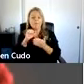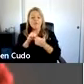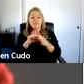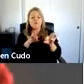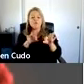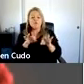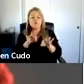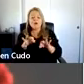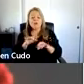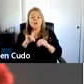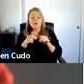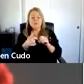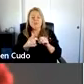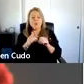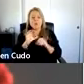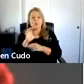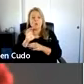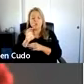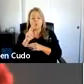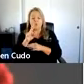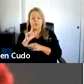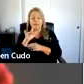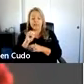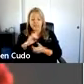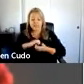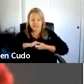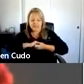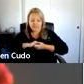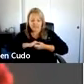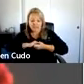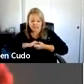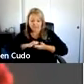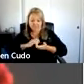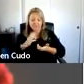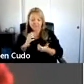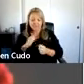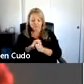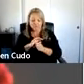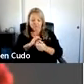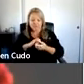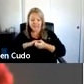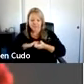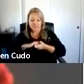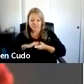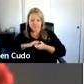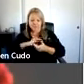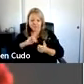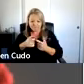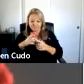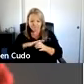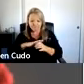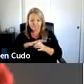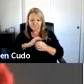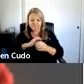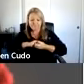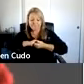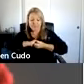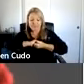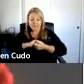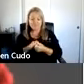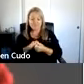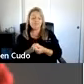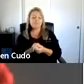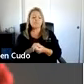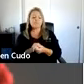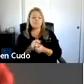a little bit about the Cooley COVID-19 collaborative. So you can look here to learn a little bit more about our collaborative.